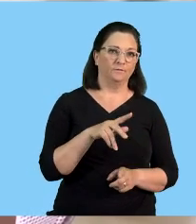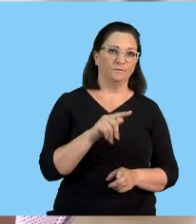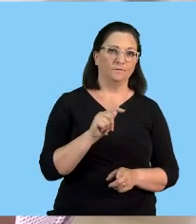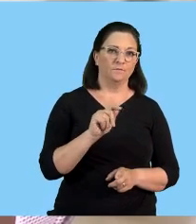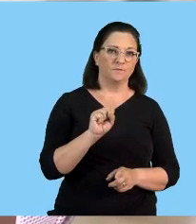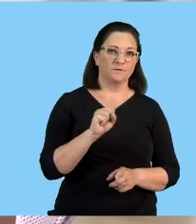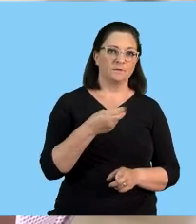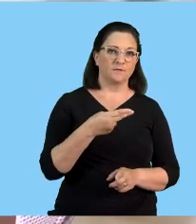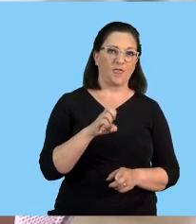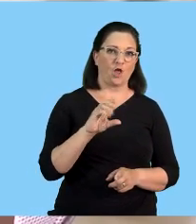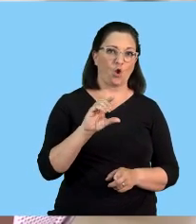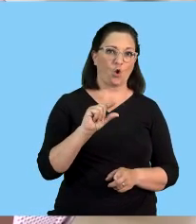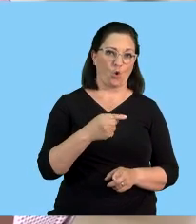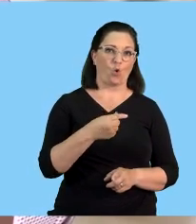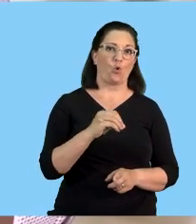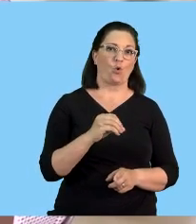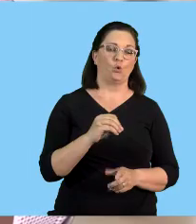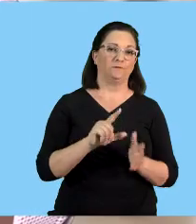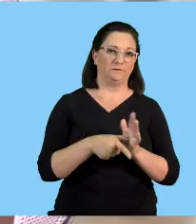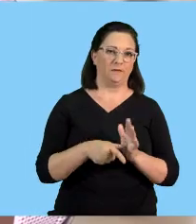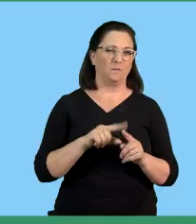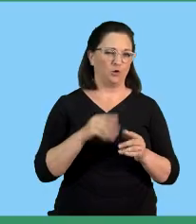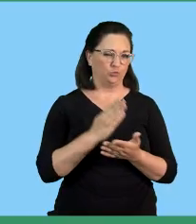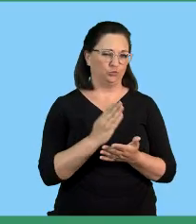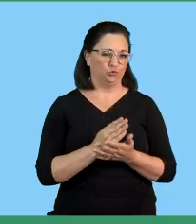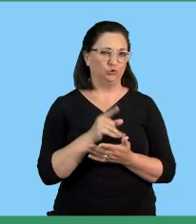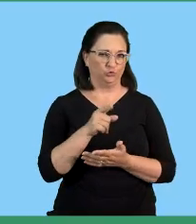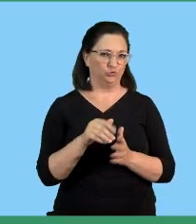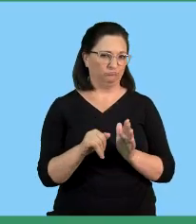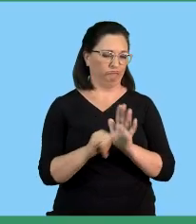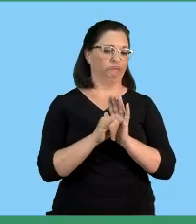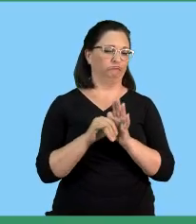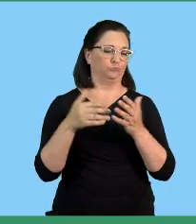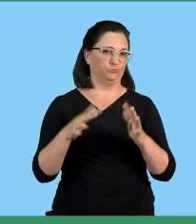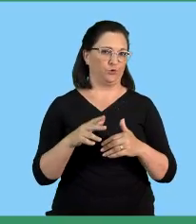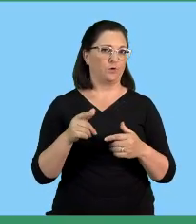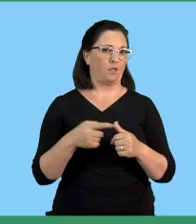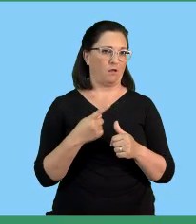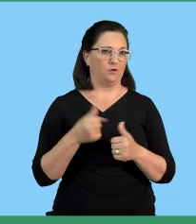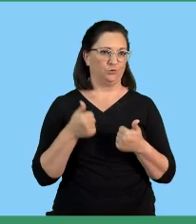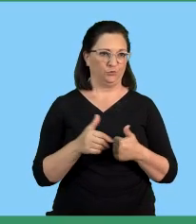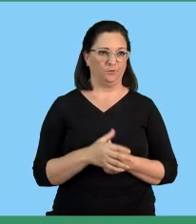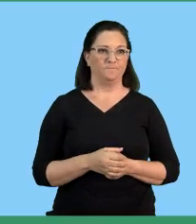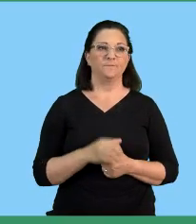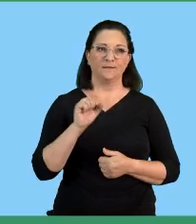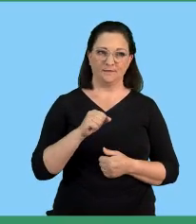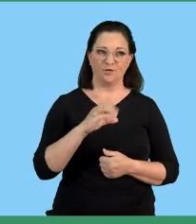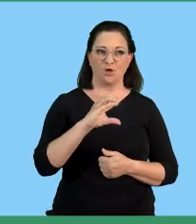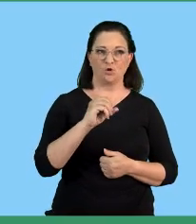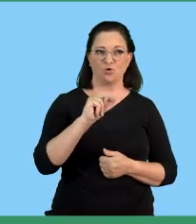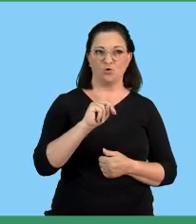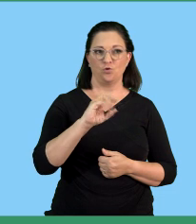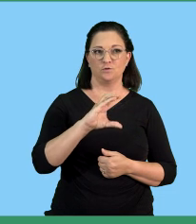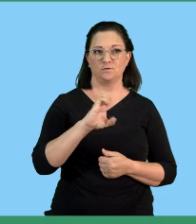Tshegoe Designers. Already you can see, I'm sure you've spotted the answer, the right answer. Right. The answer